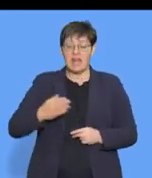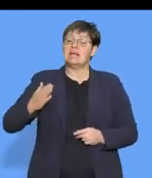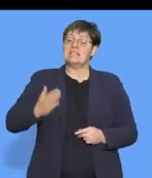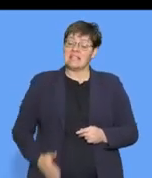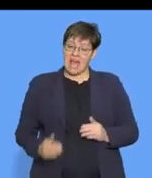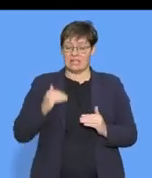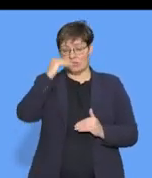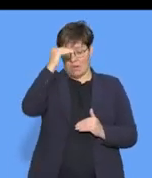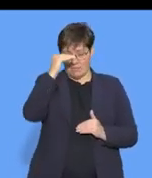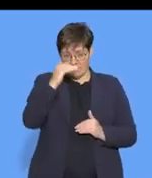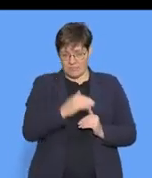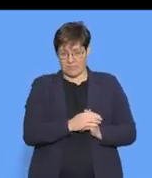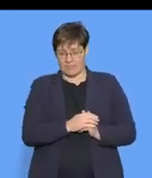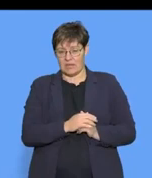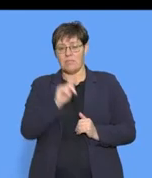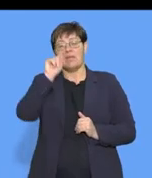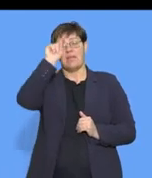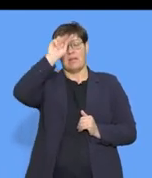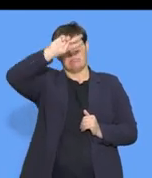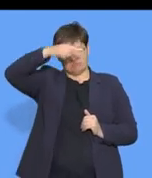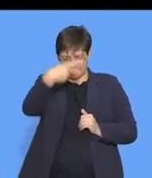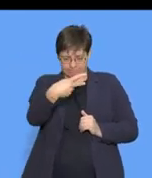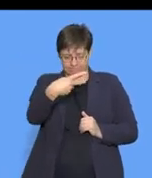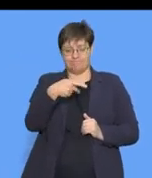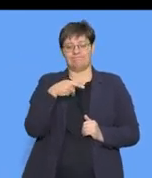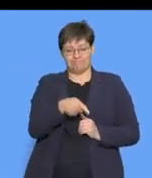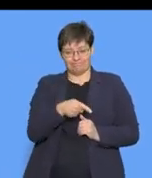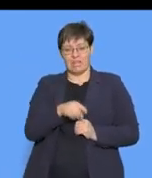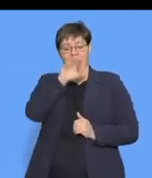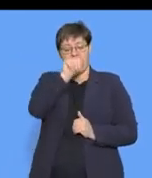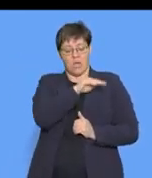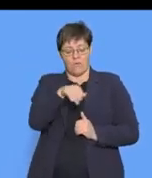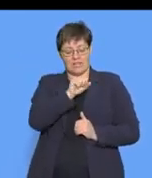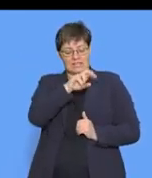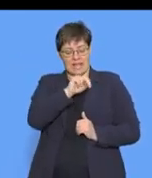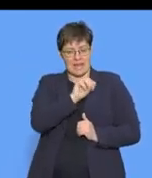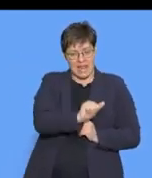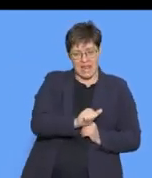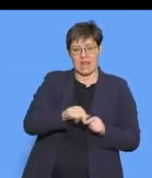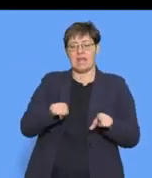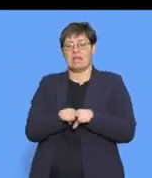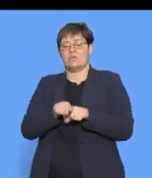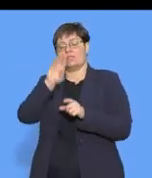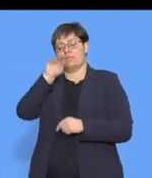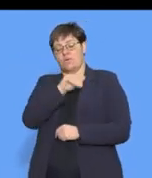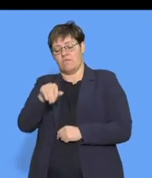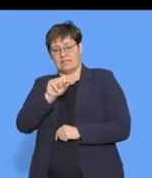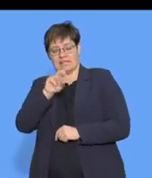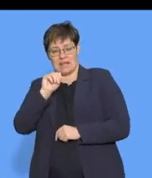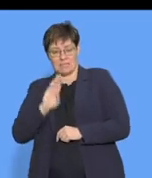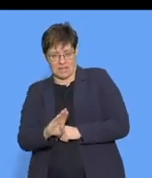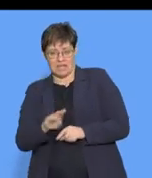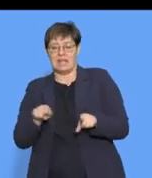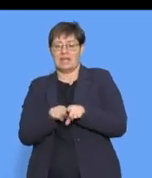on top. It's just a reciprocal of the previous one. So A over sine A equals to B over sine B,